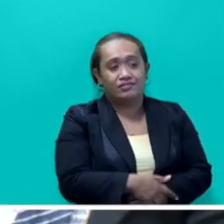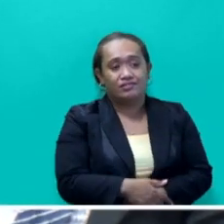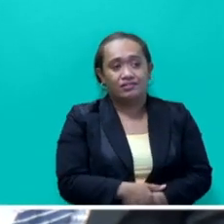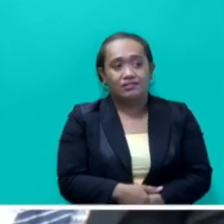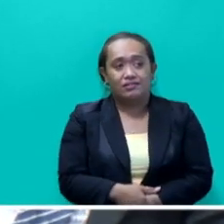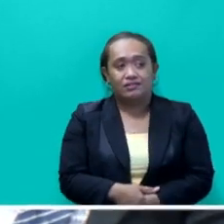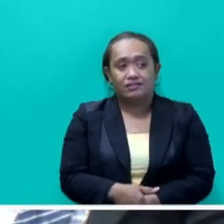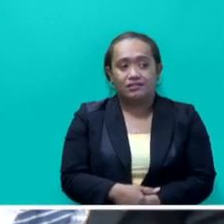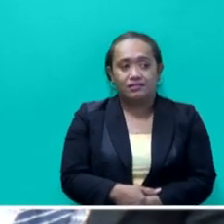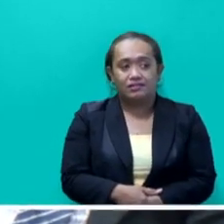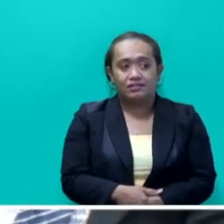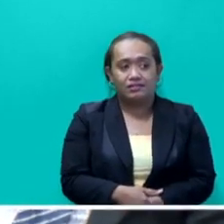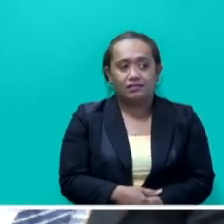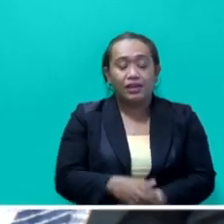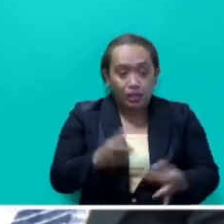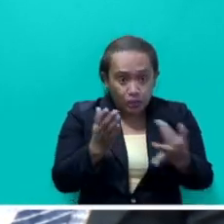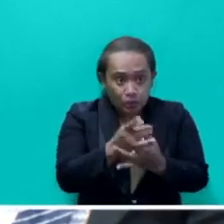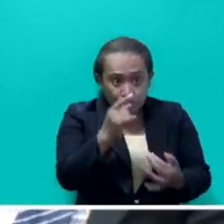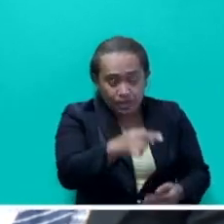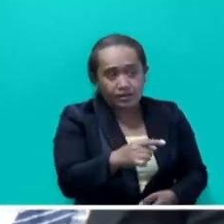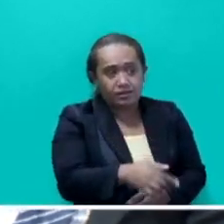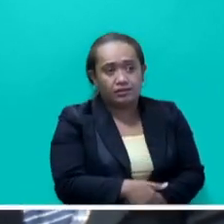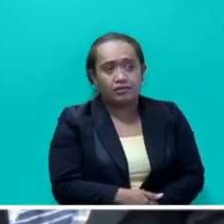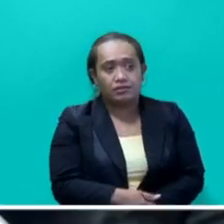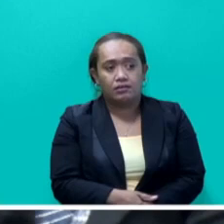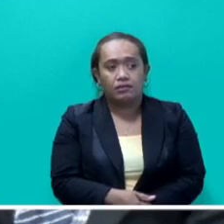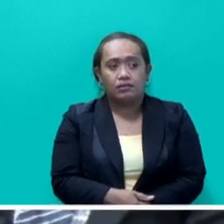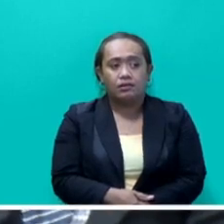working on. And through that, Mr. Speaker, sir,